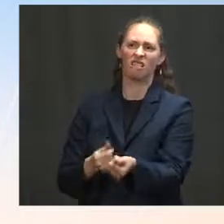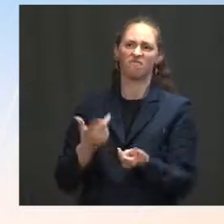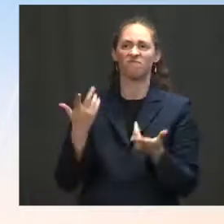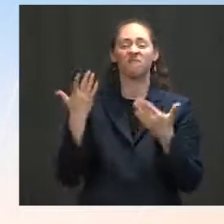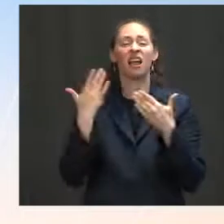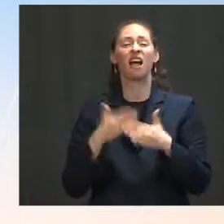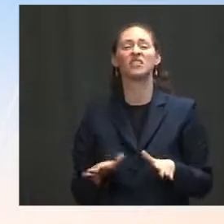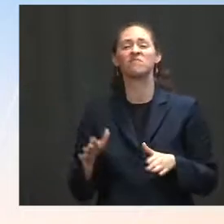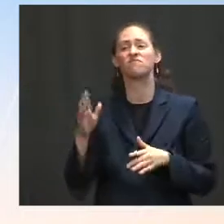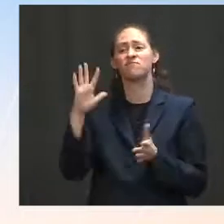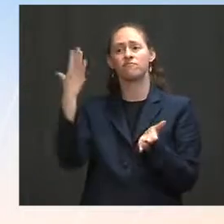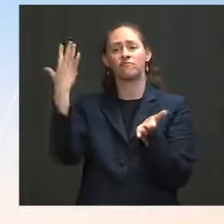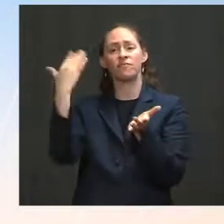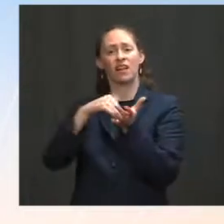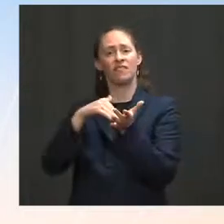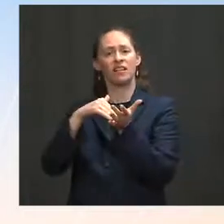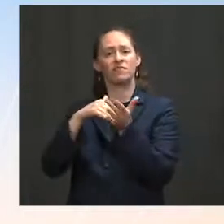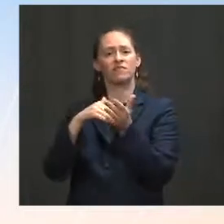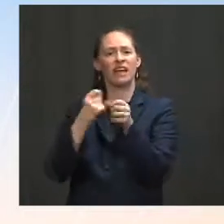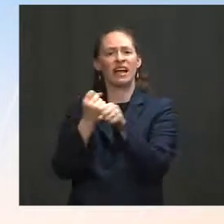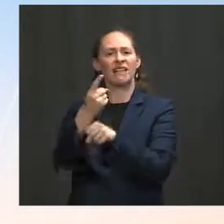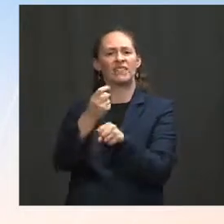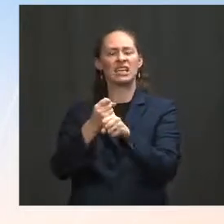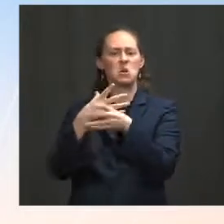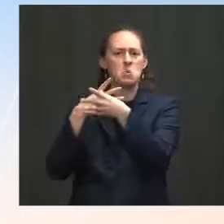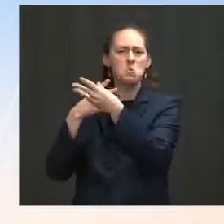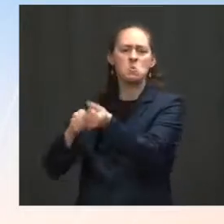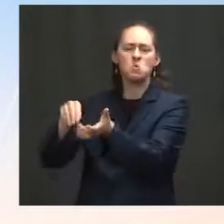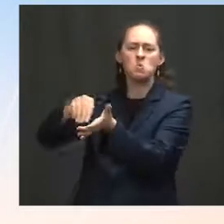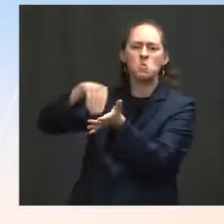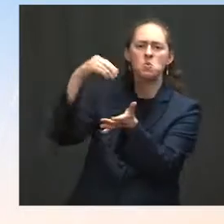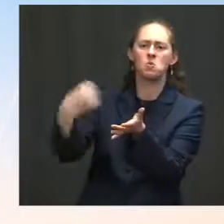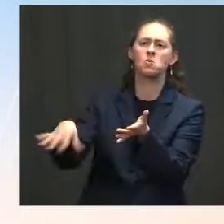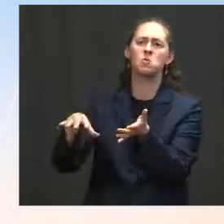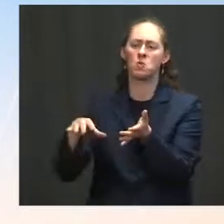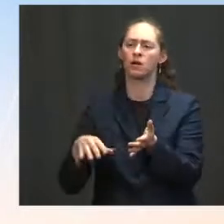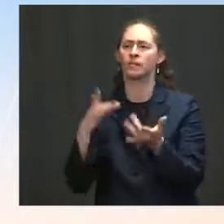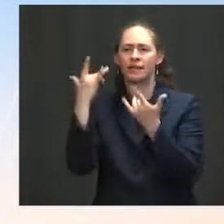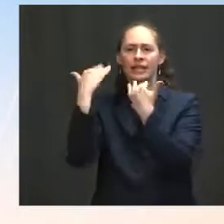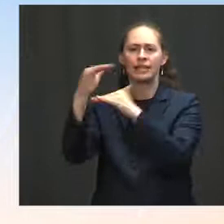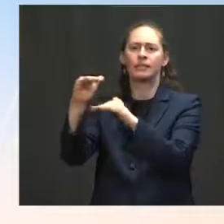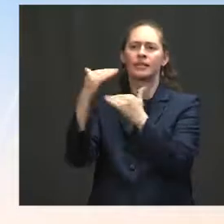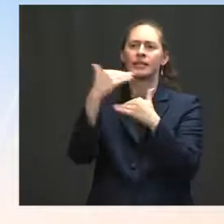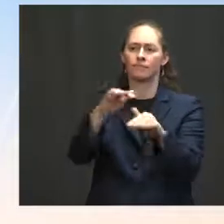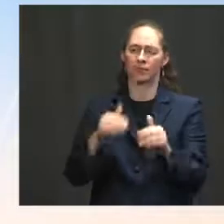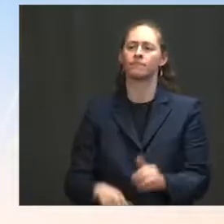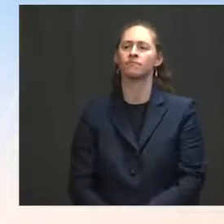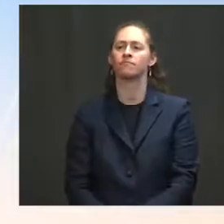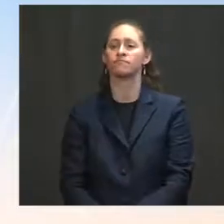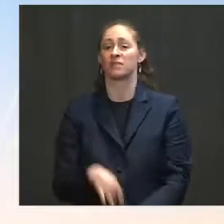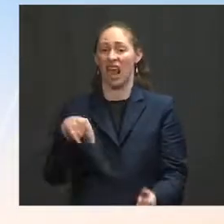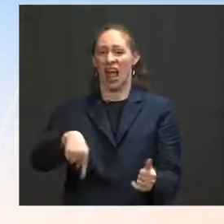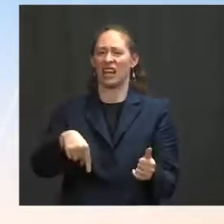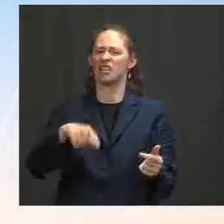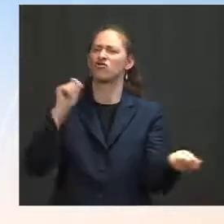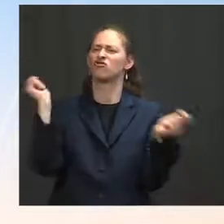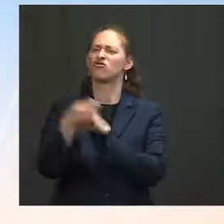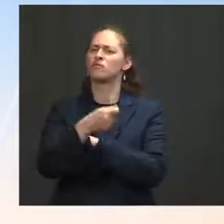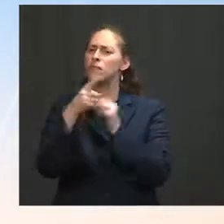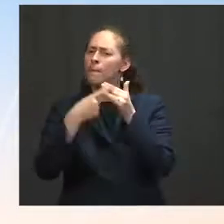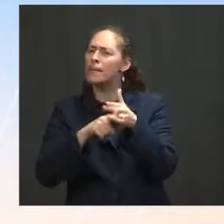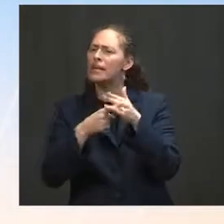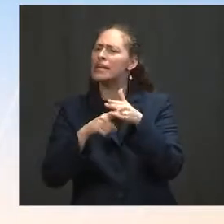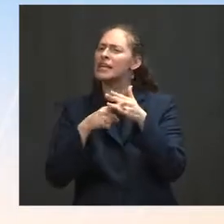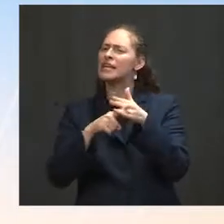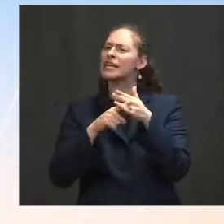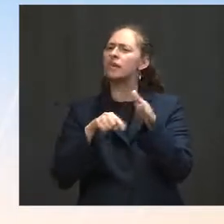is the engine of our economy, and this is just the beginning. We'll be back in the weeks ahead to update you on the progress we're making on this executive order